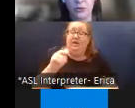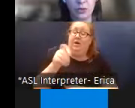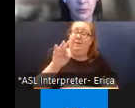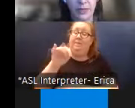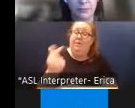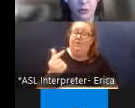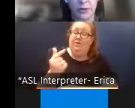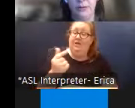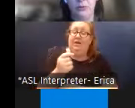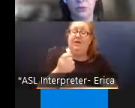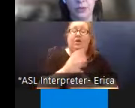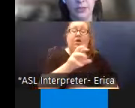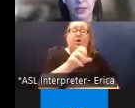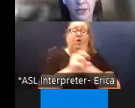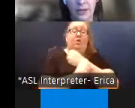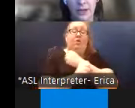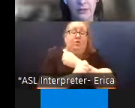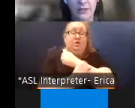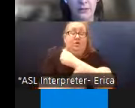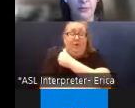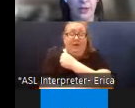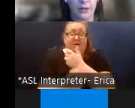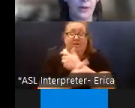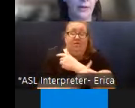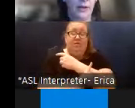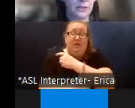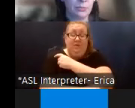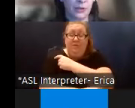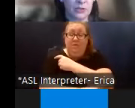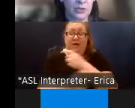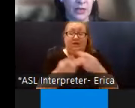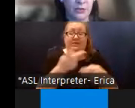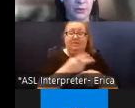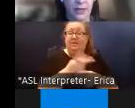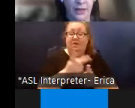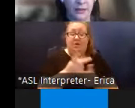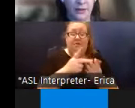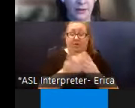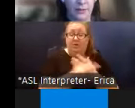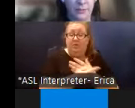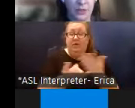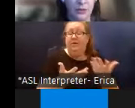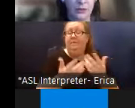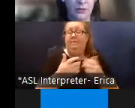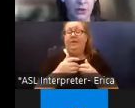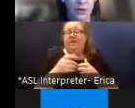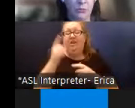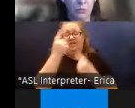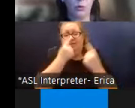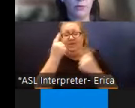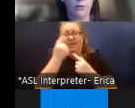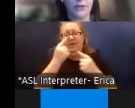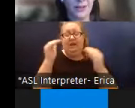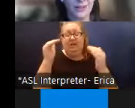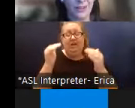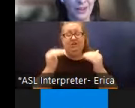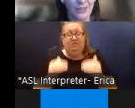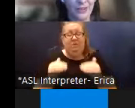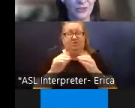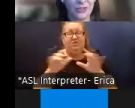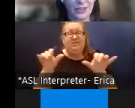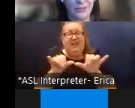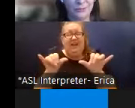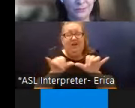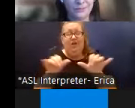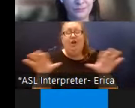reduction, regional tree planting program, just really everything that we thought about at the smaller scale, doing that, more of it and